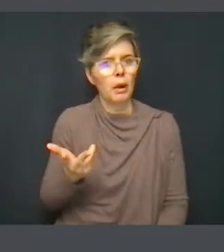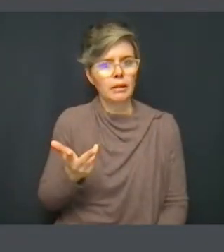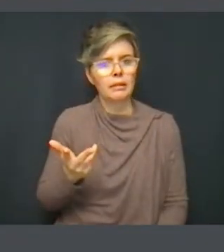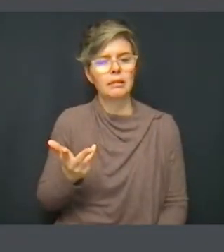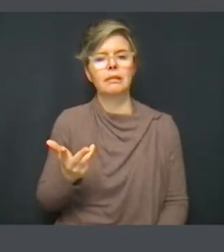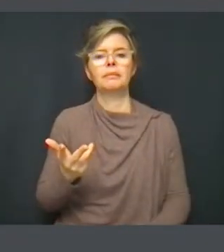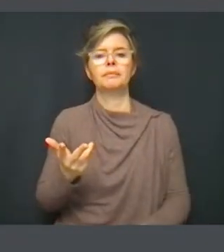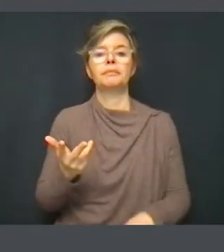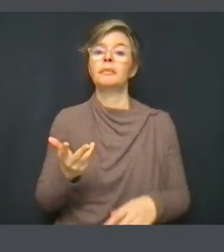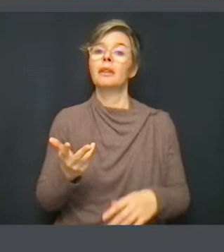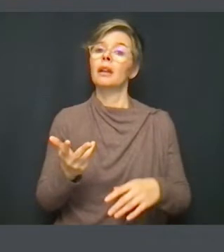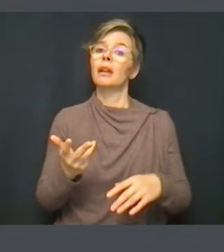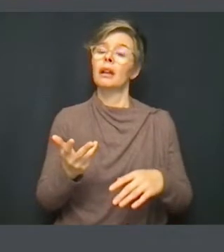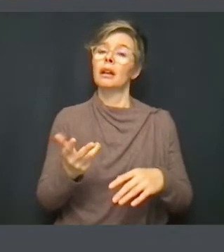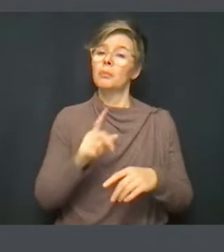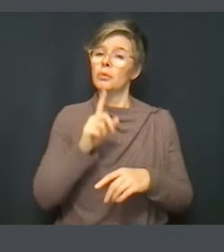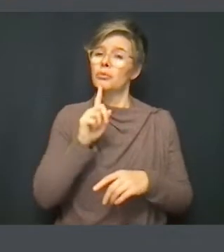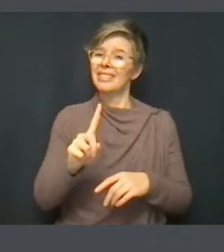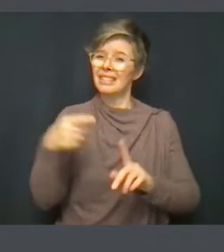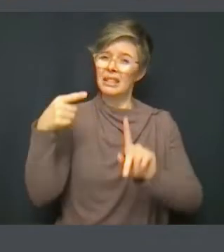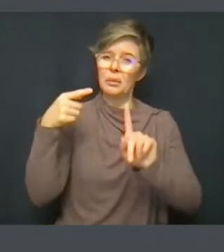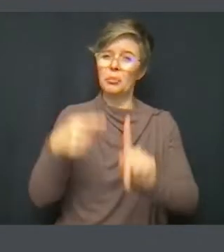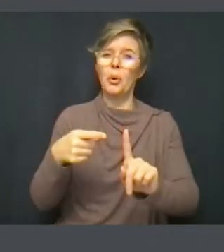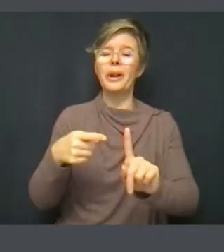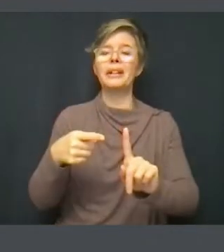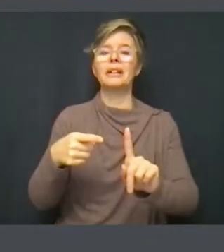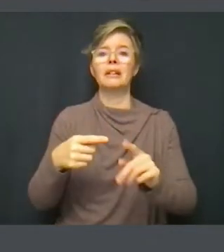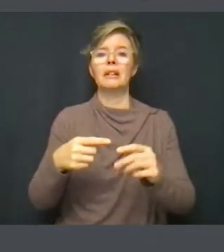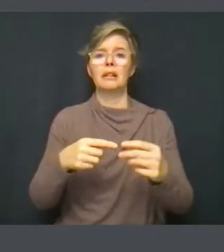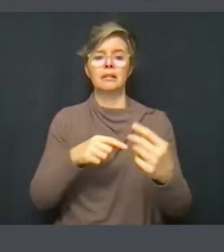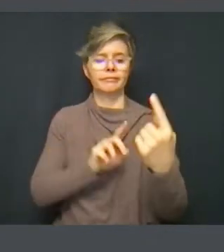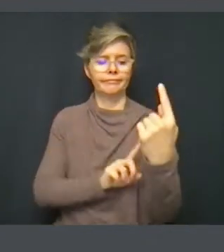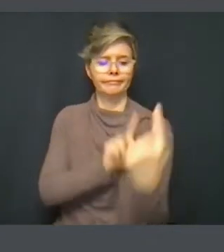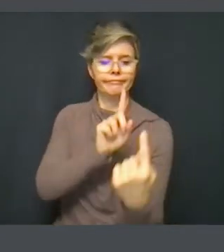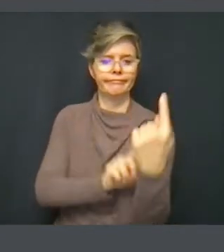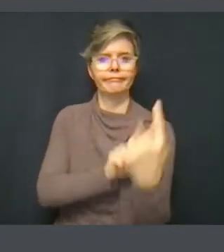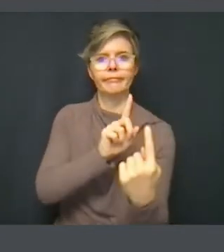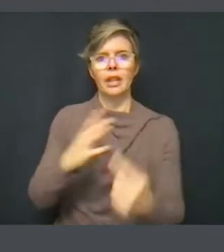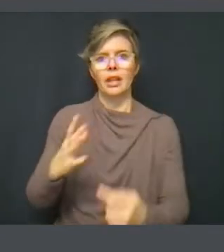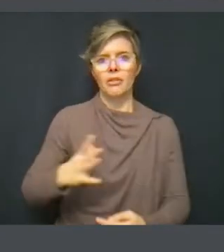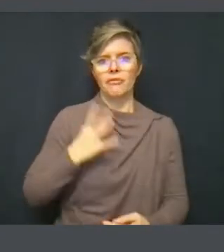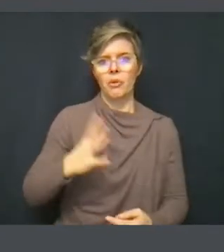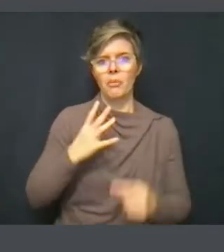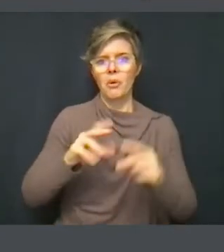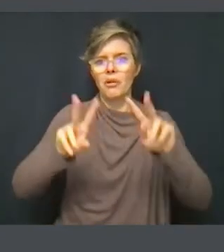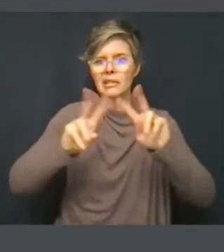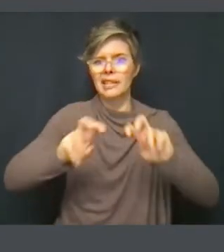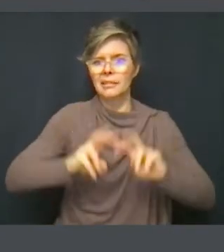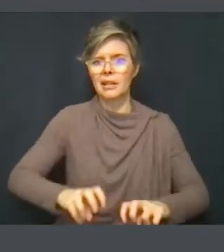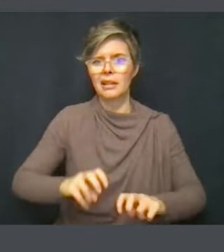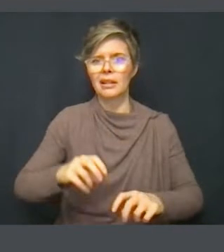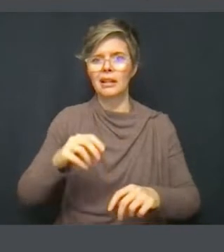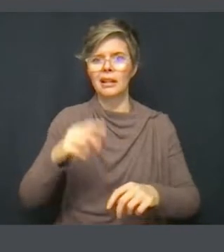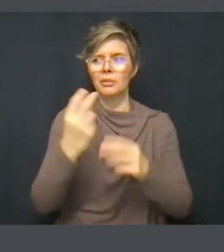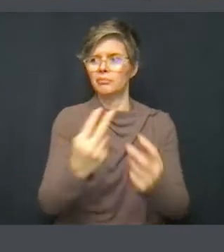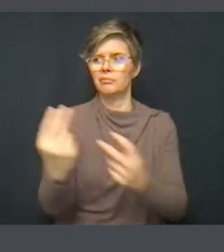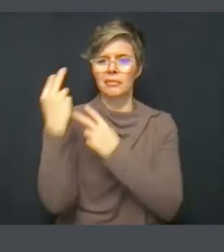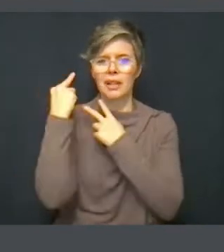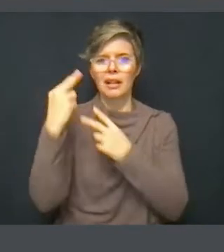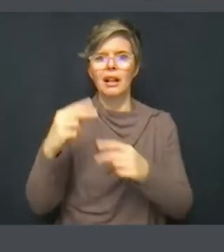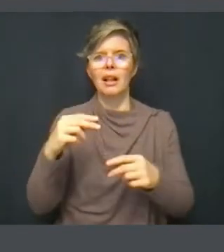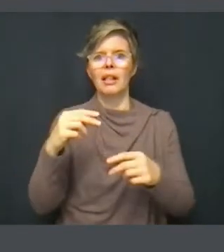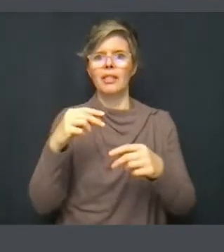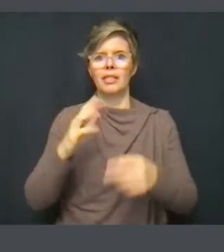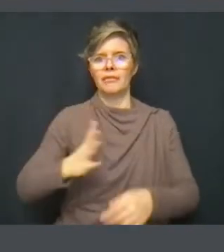with being in this interaction of formal assessment, right? Think of that little video with that little girl, where they clearly had practiced that